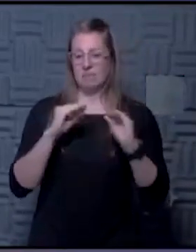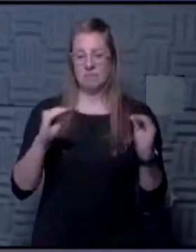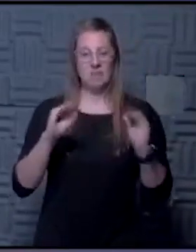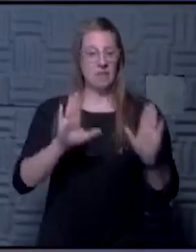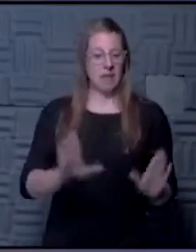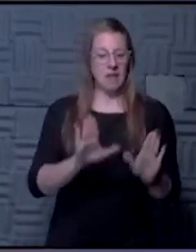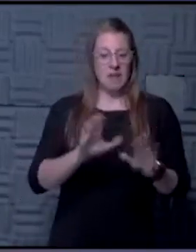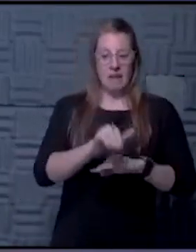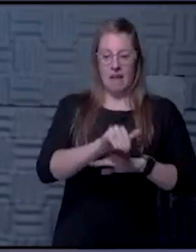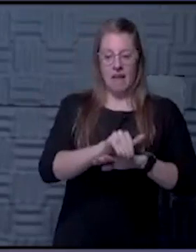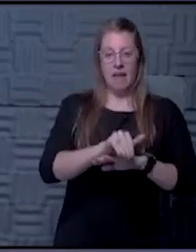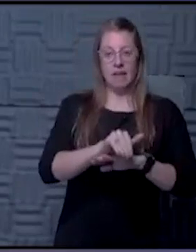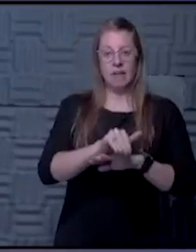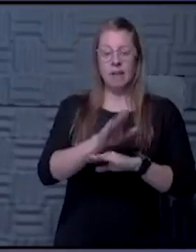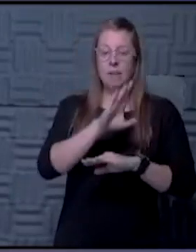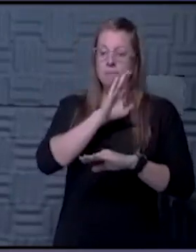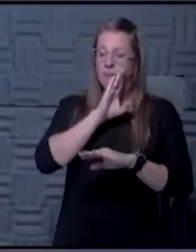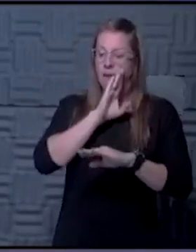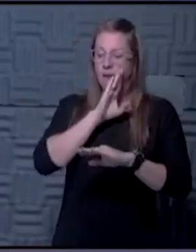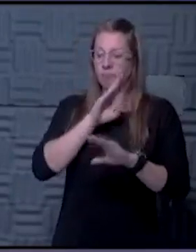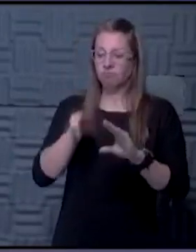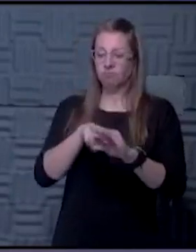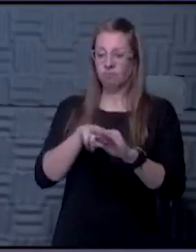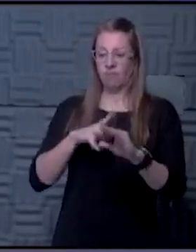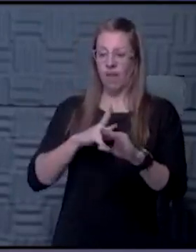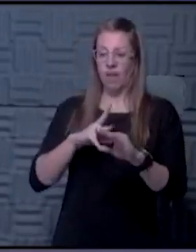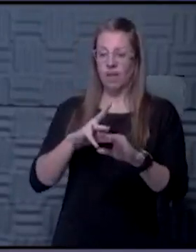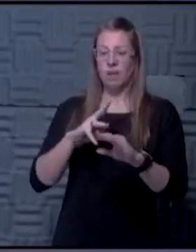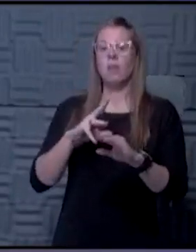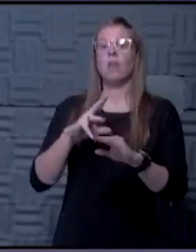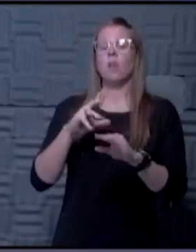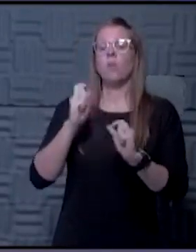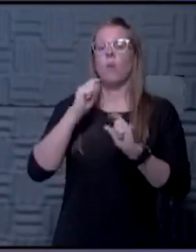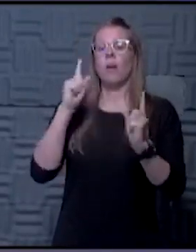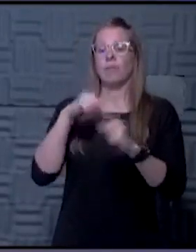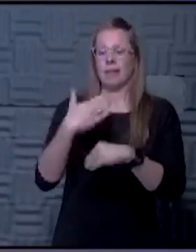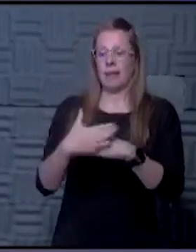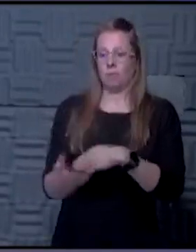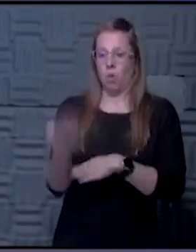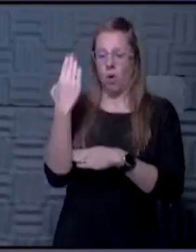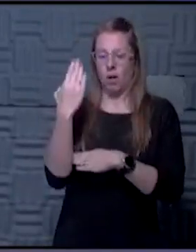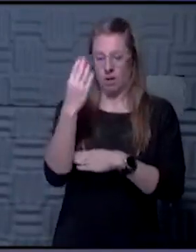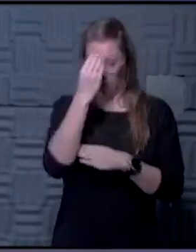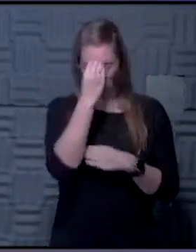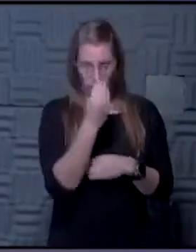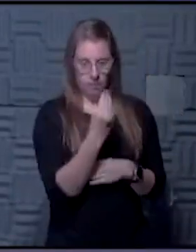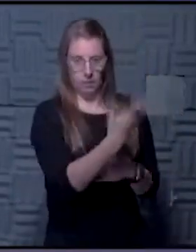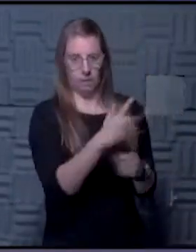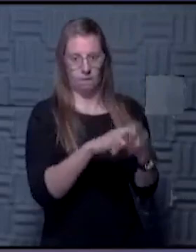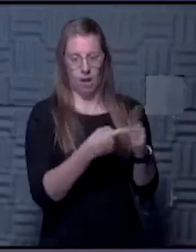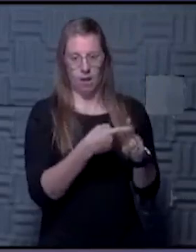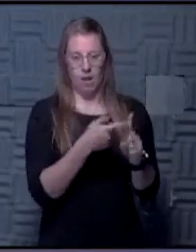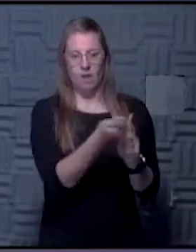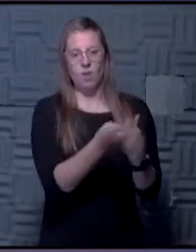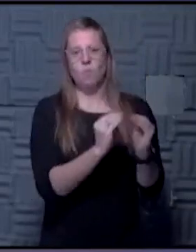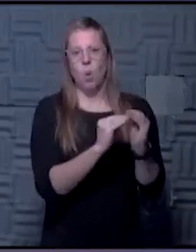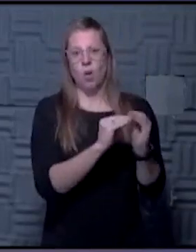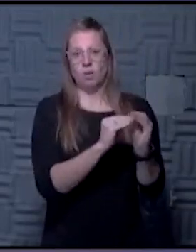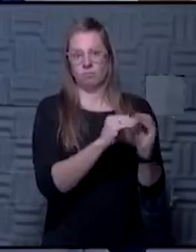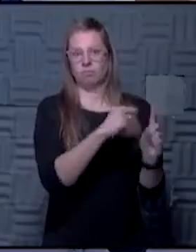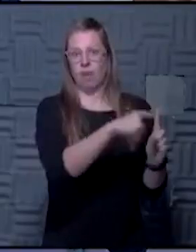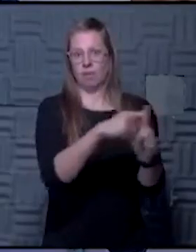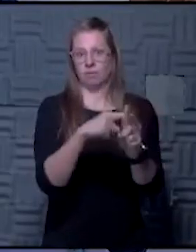Sunday night, went to bed totally fine, woke up that next morning, had symptoms, told the people I was with, and a couple more tested positive.